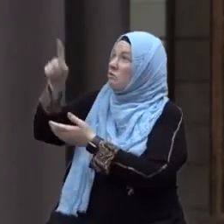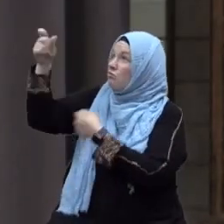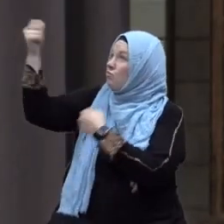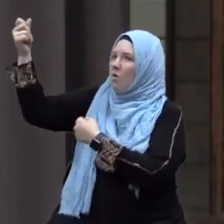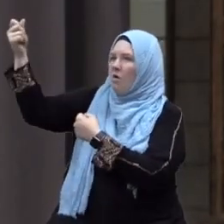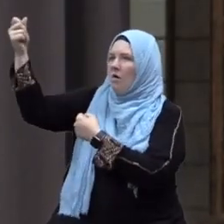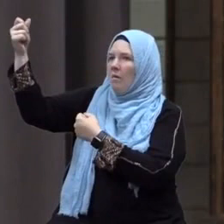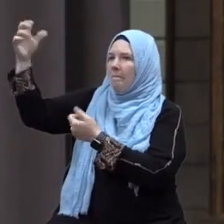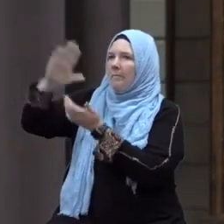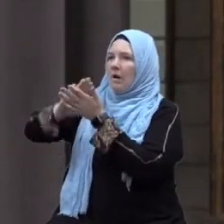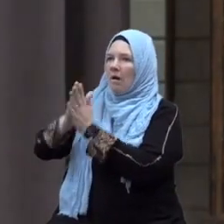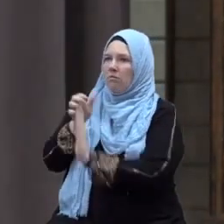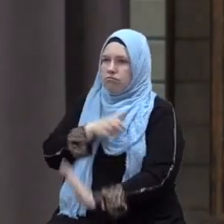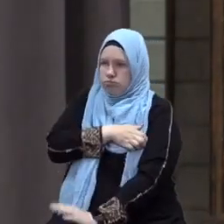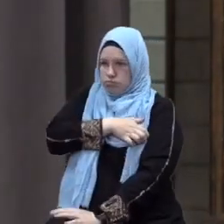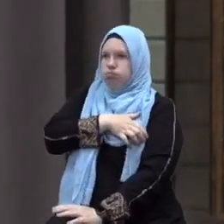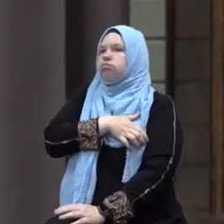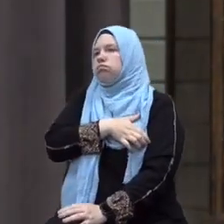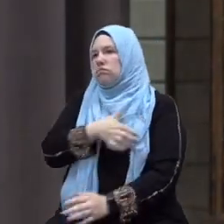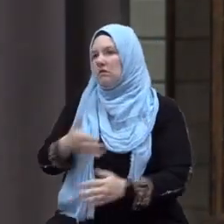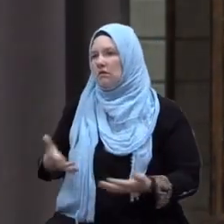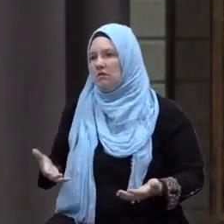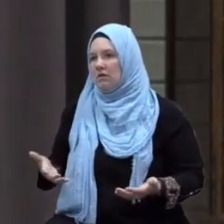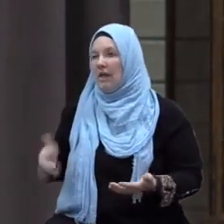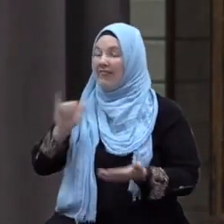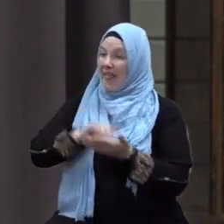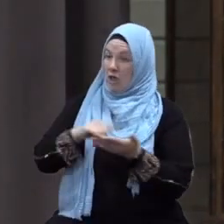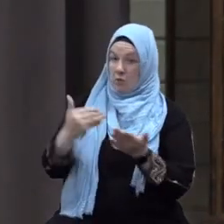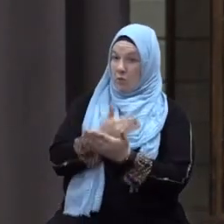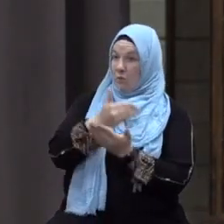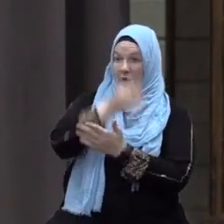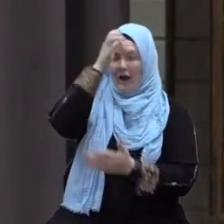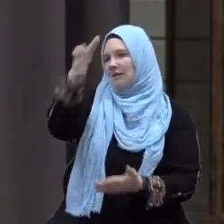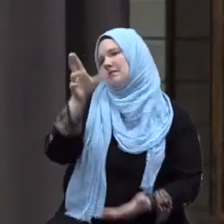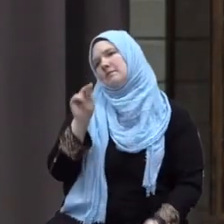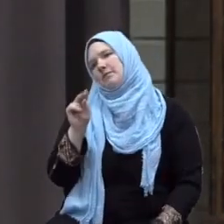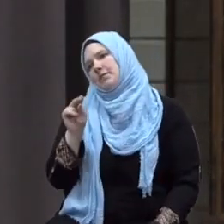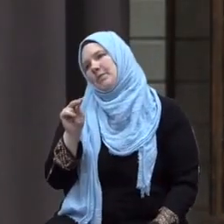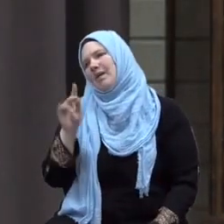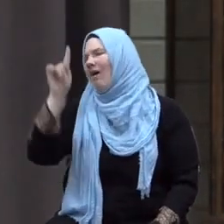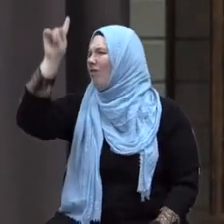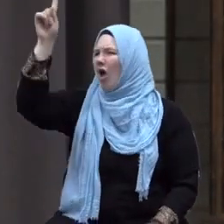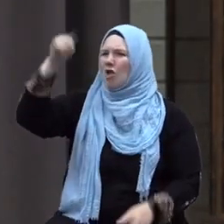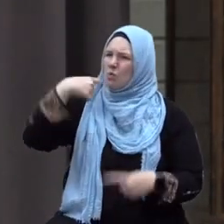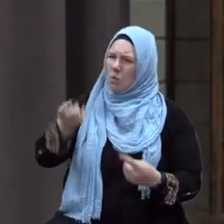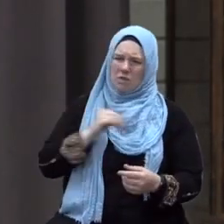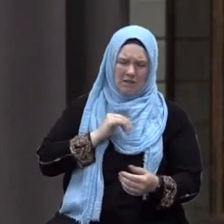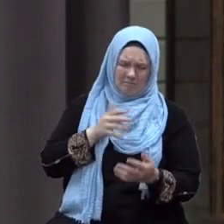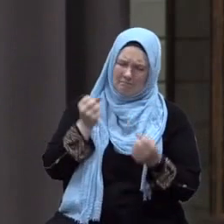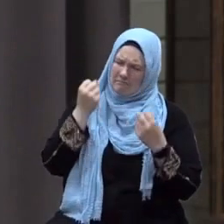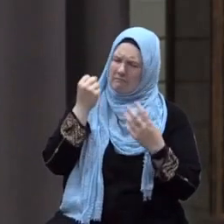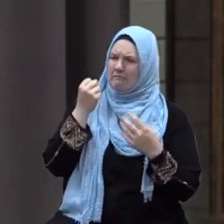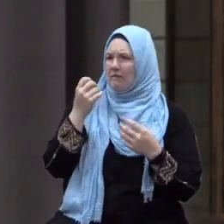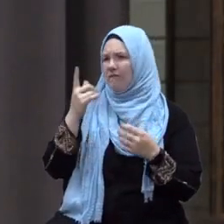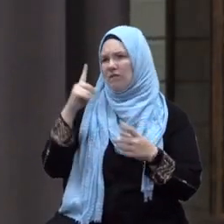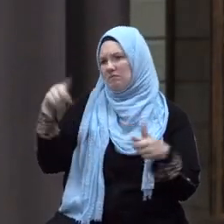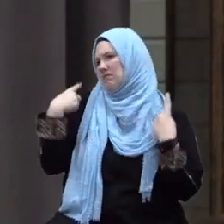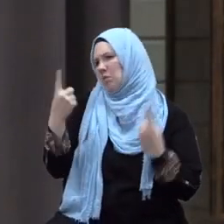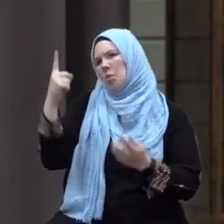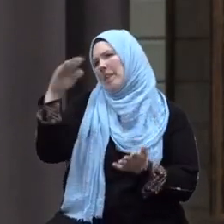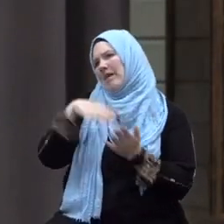Those formulas are not something new that we are discovering. That has been in the Quran